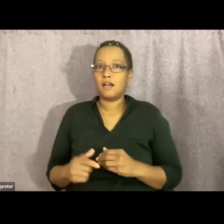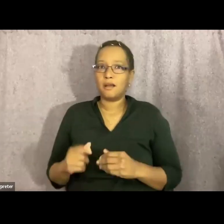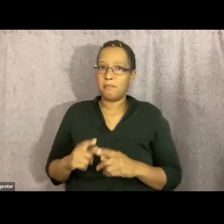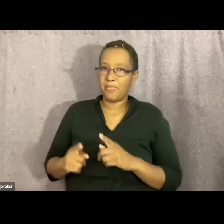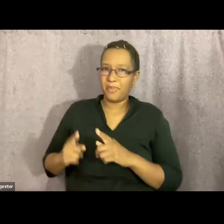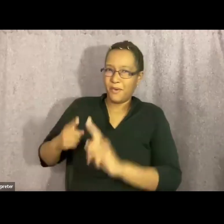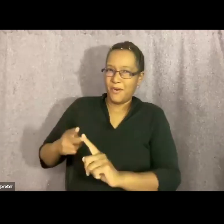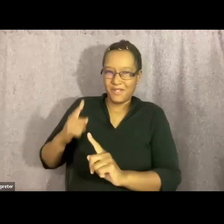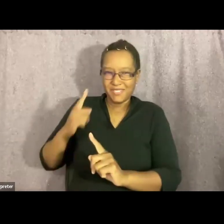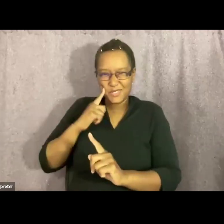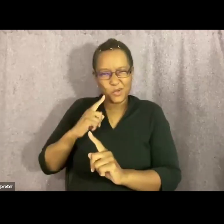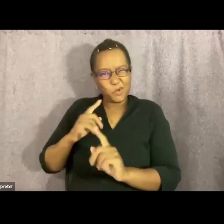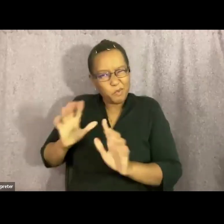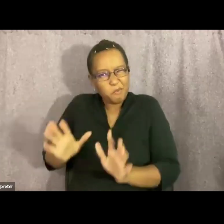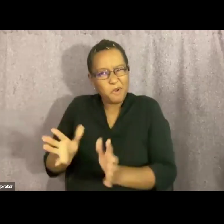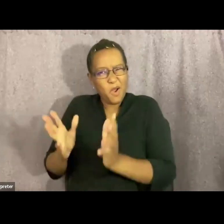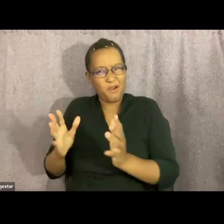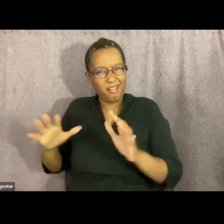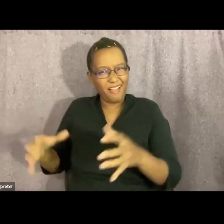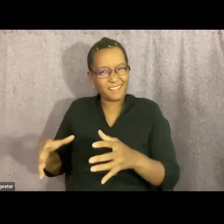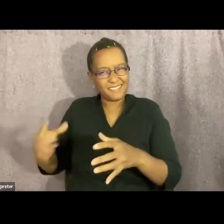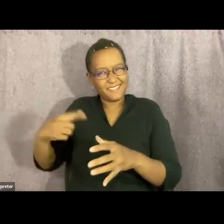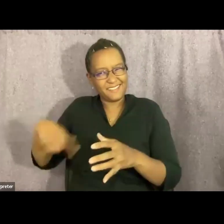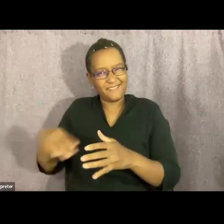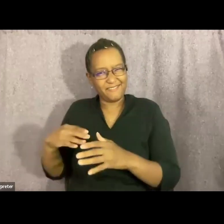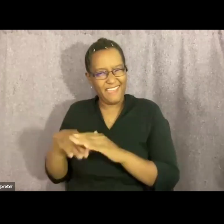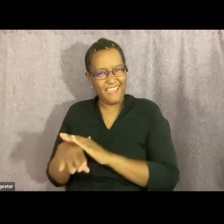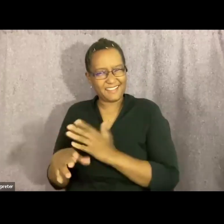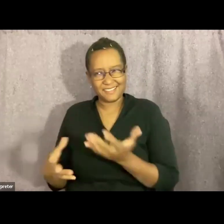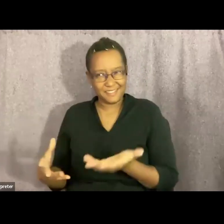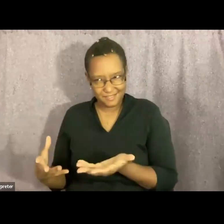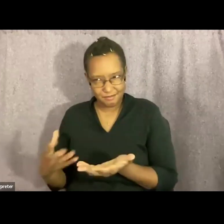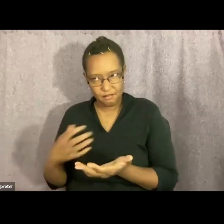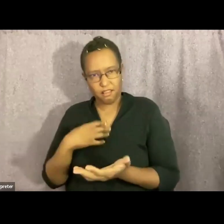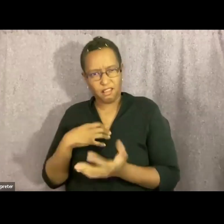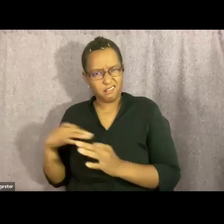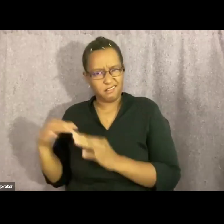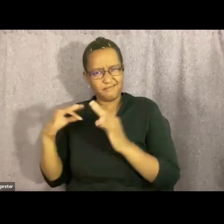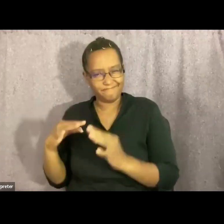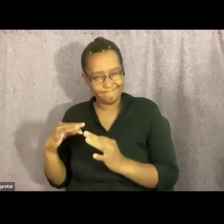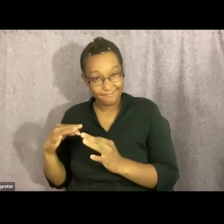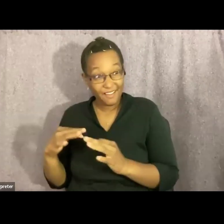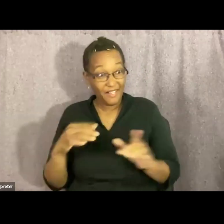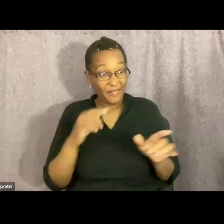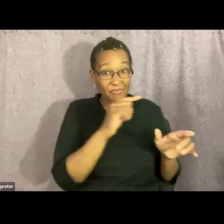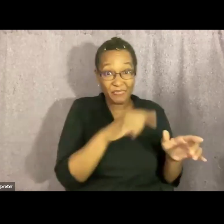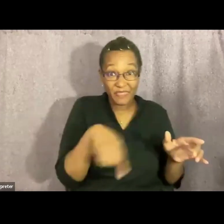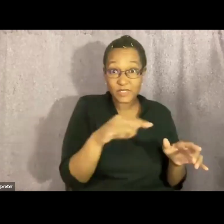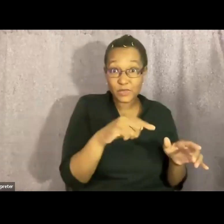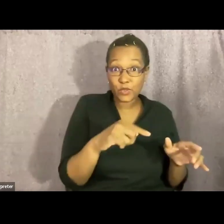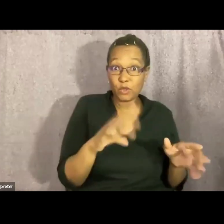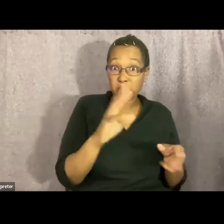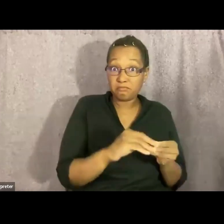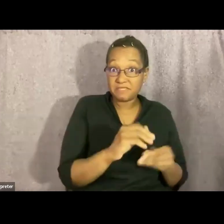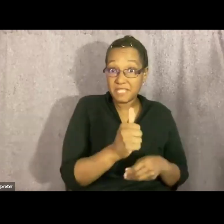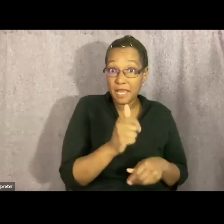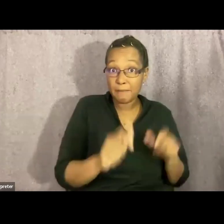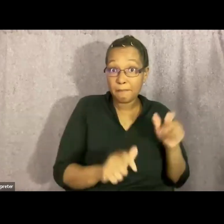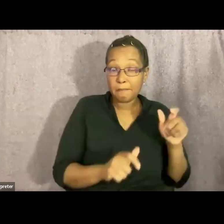access. These 10 individuals met as strangers and in a short amount of time rallied behind the shared commitment